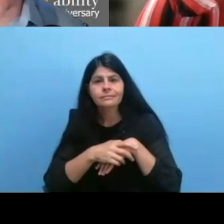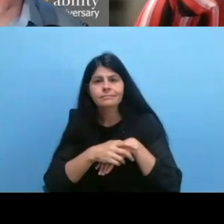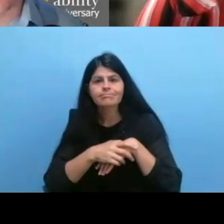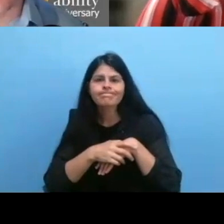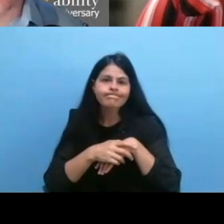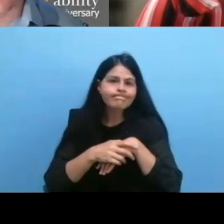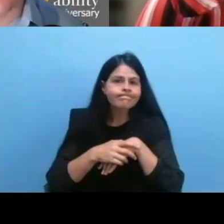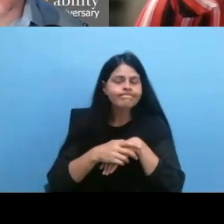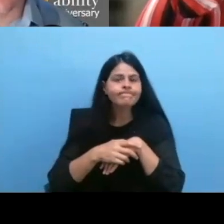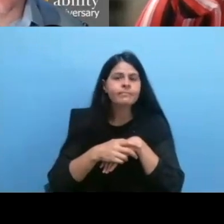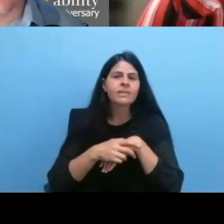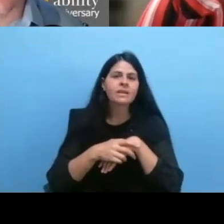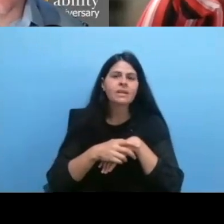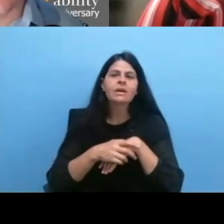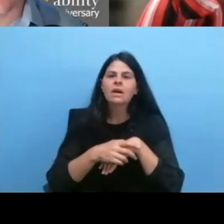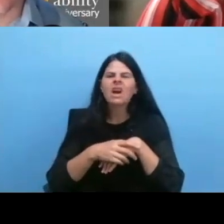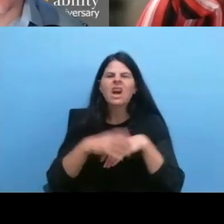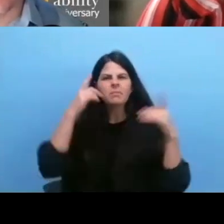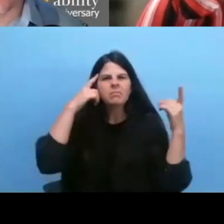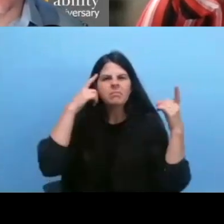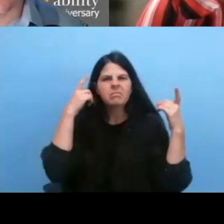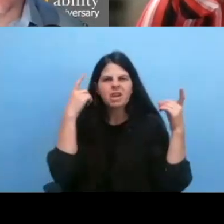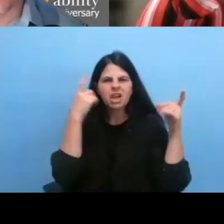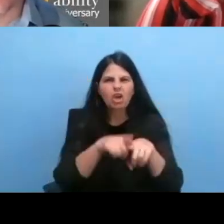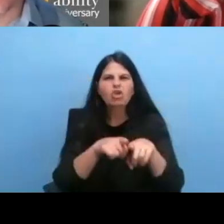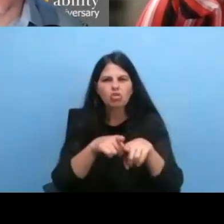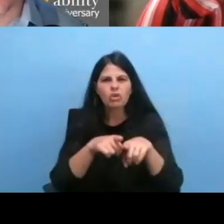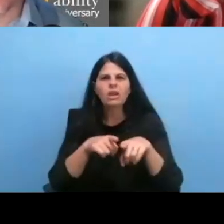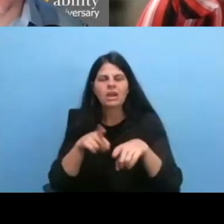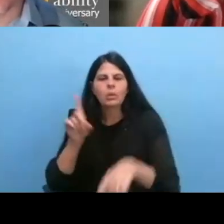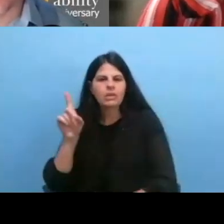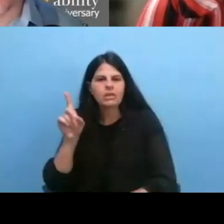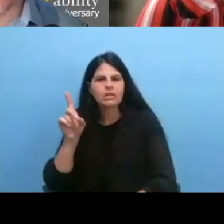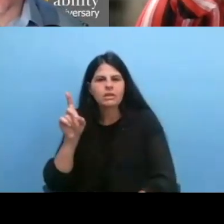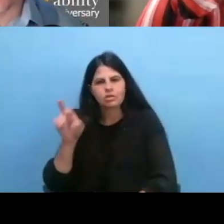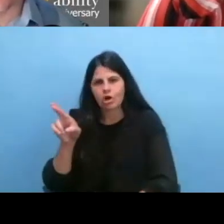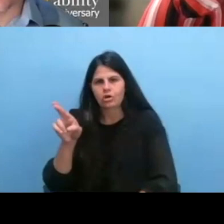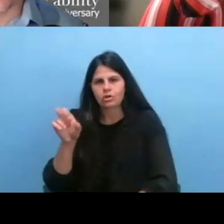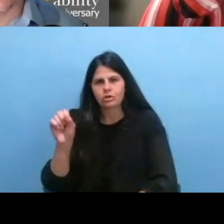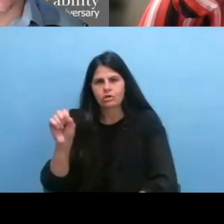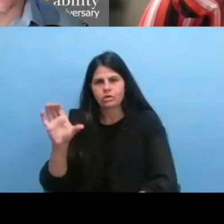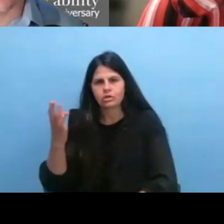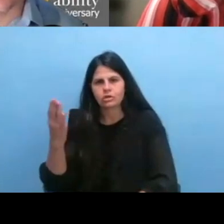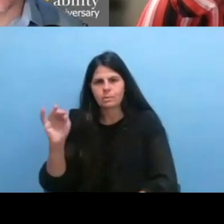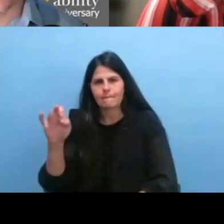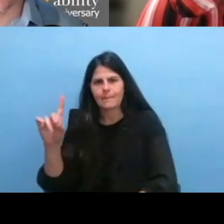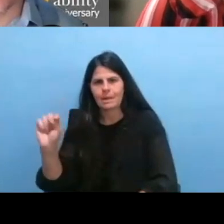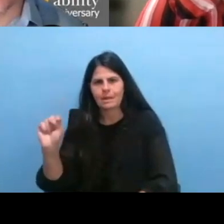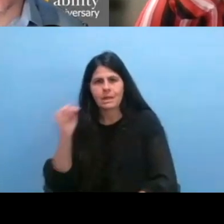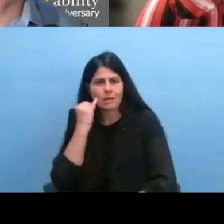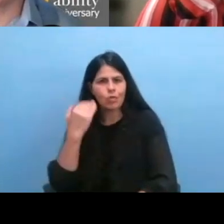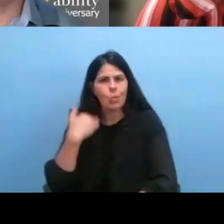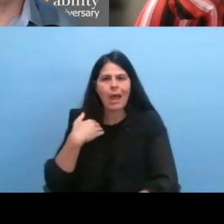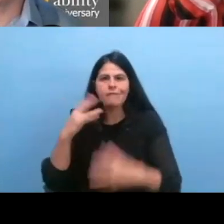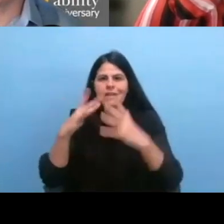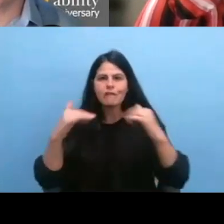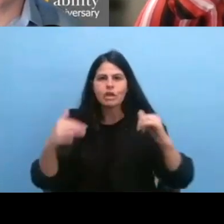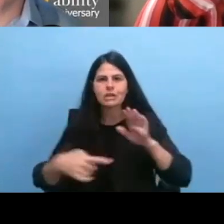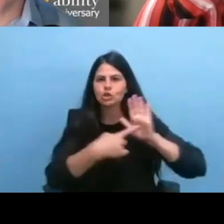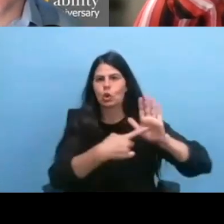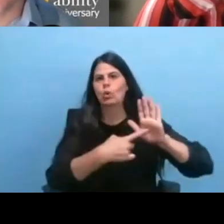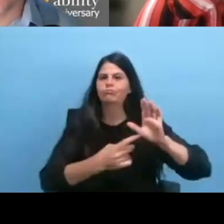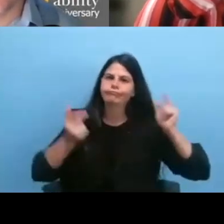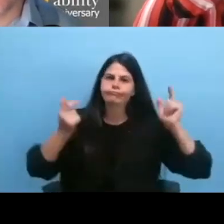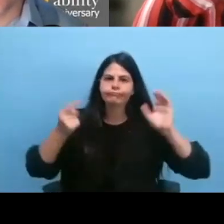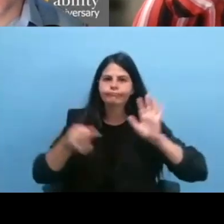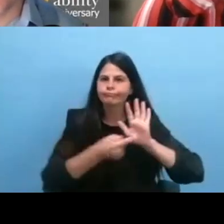I'm gonna agree with what Dr. Schmidt said. I think having that diversity right in your 4-point like is really what's gonna